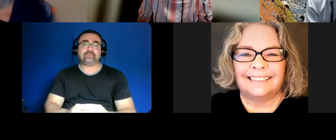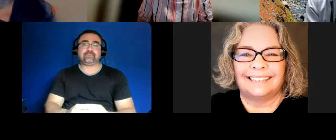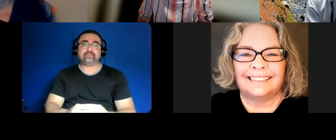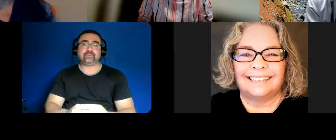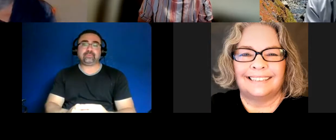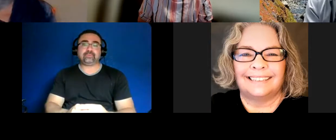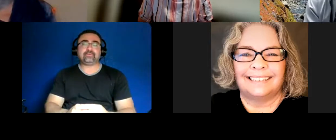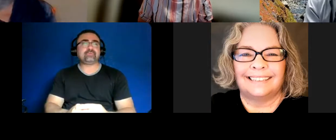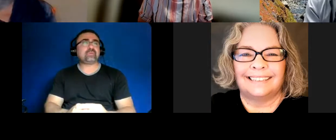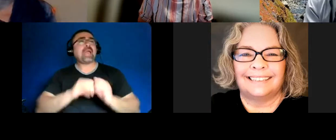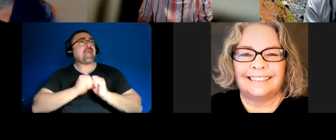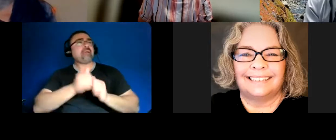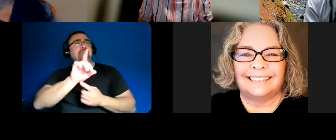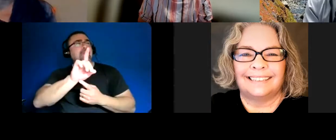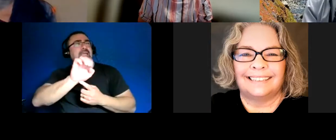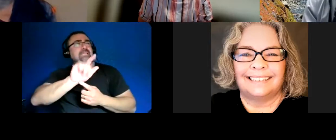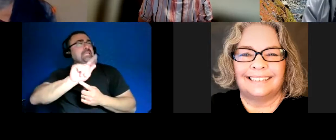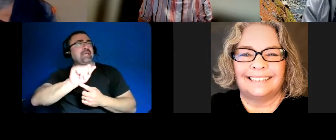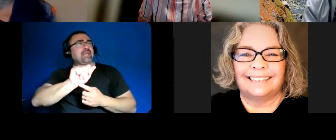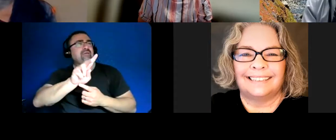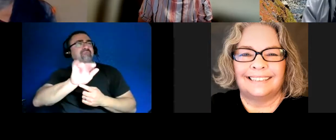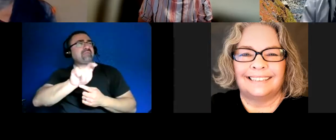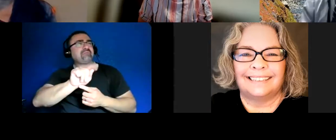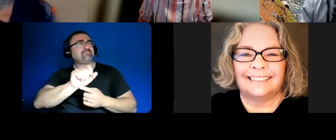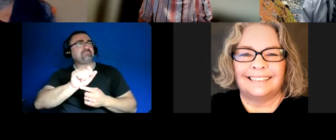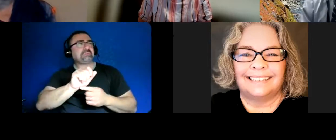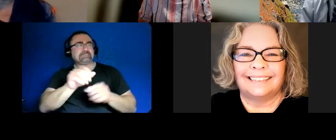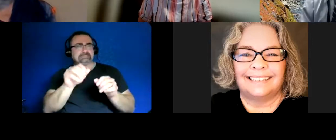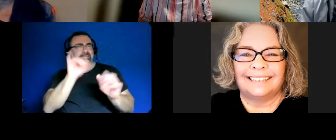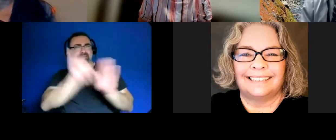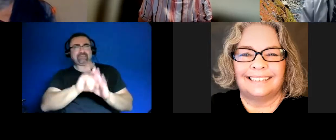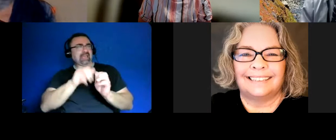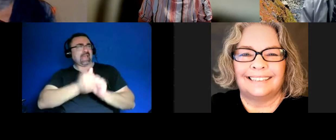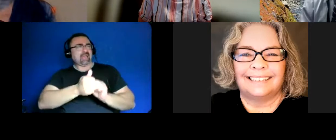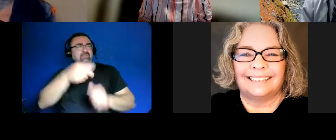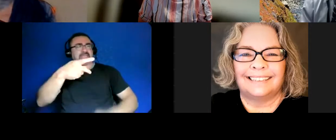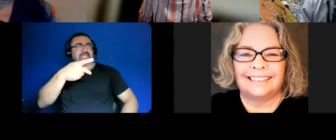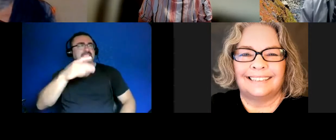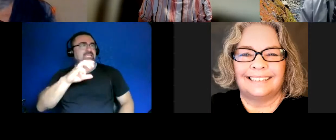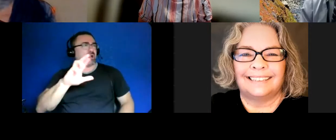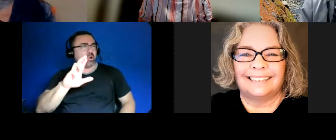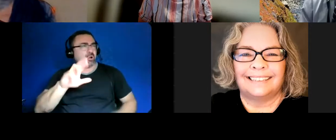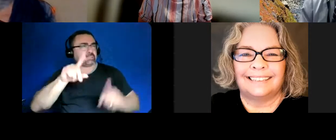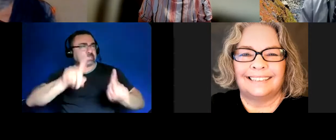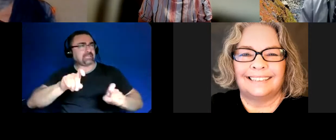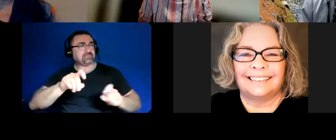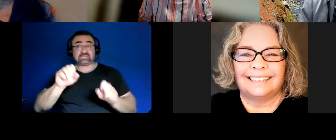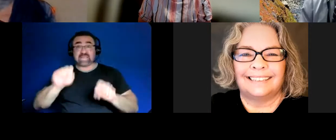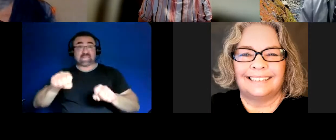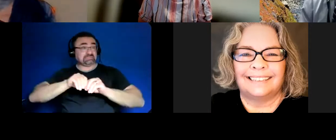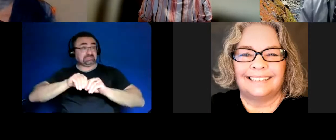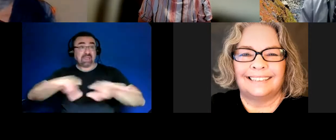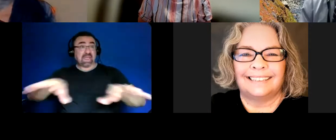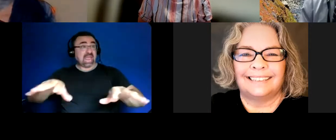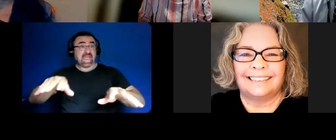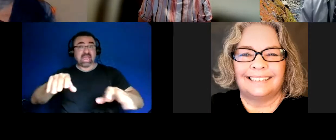How is the Delta variant identified with the PCR test? Can we tell what the spread of Delta specifically looks like when